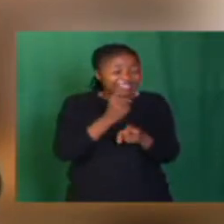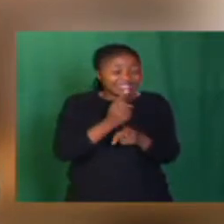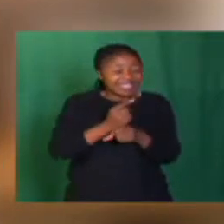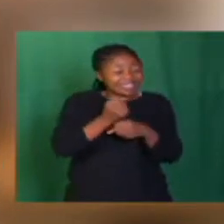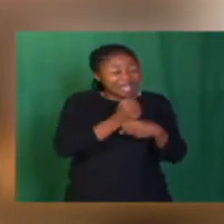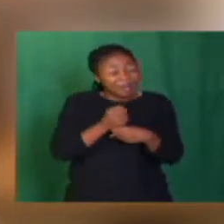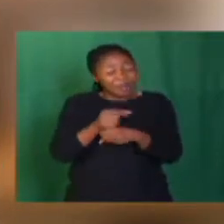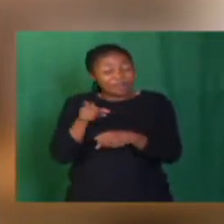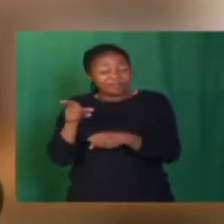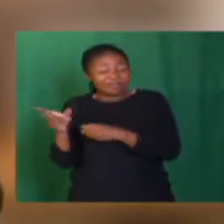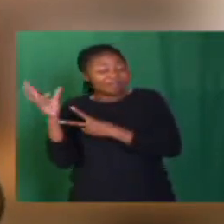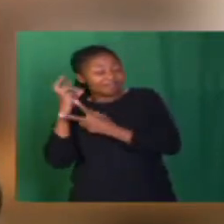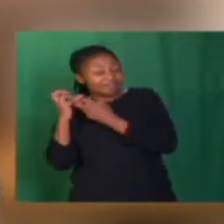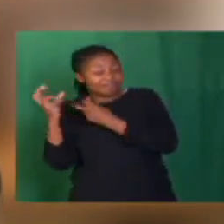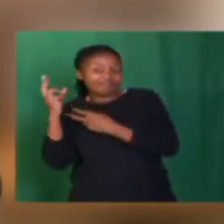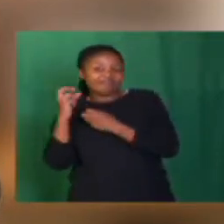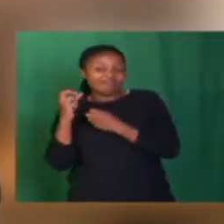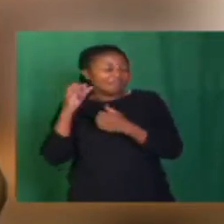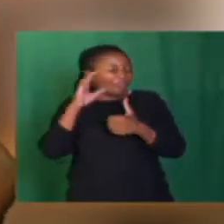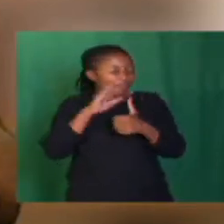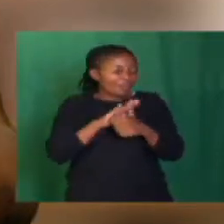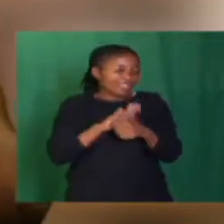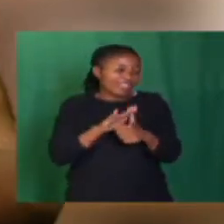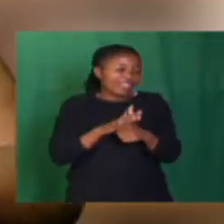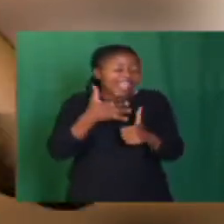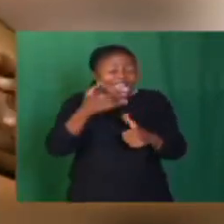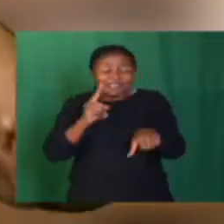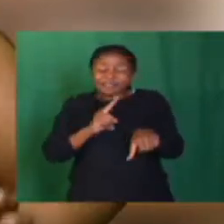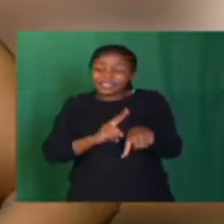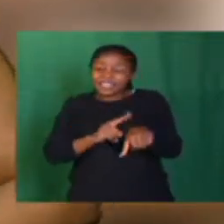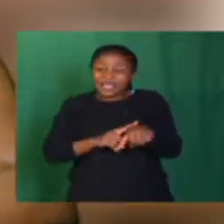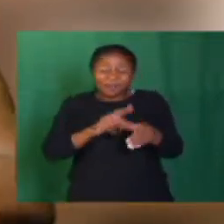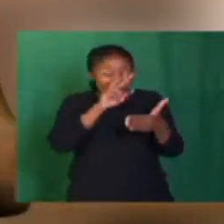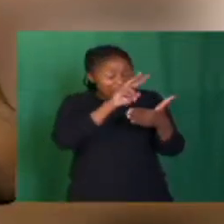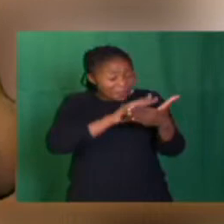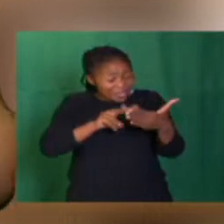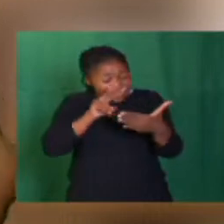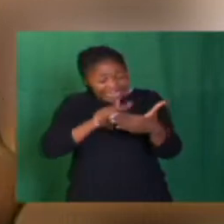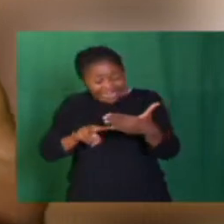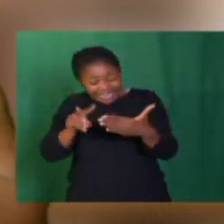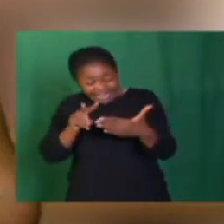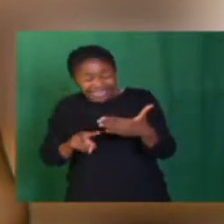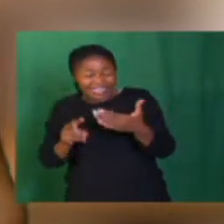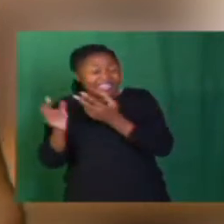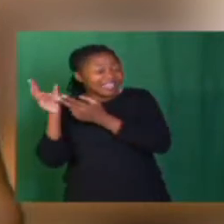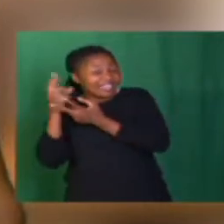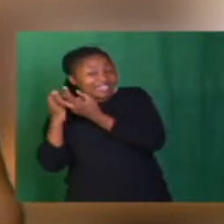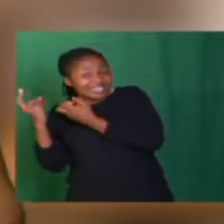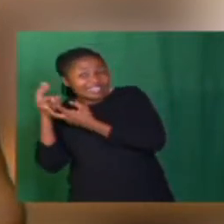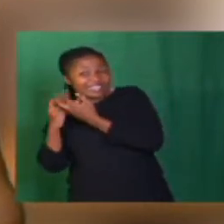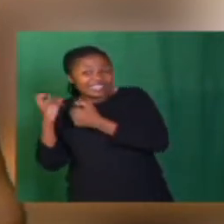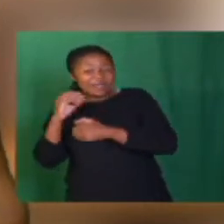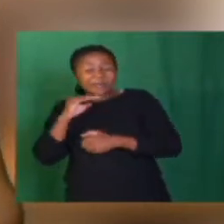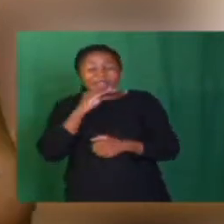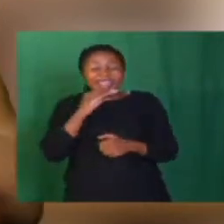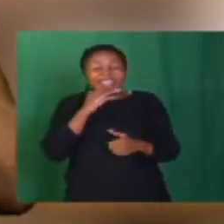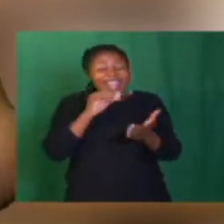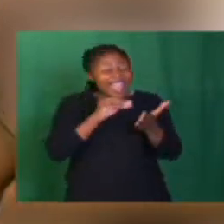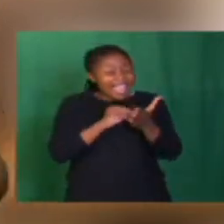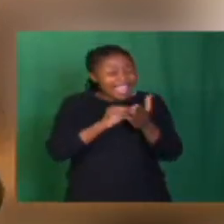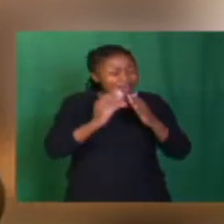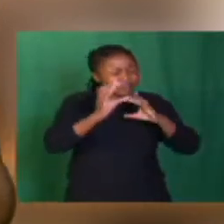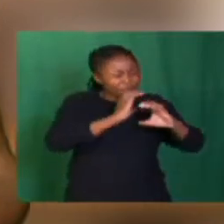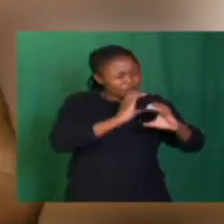listen. And as you listen, as you read, you are able to now build in very good conversation skills. Build in very